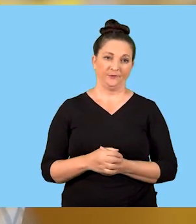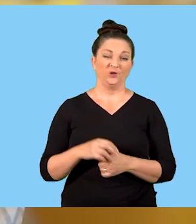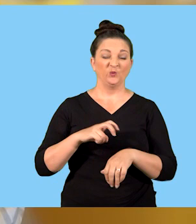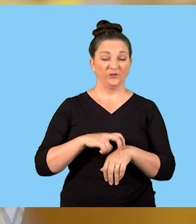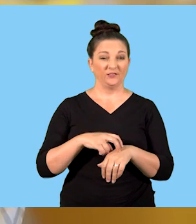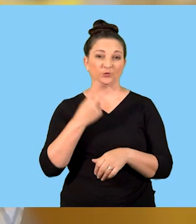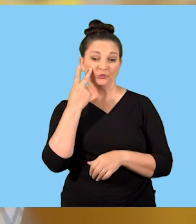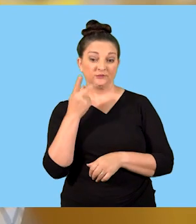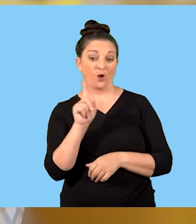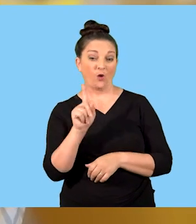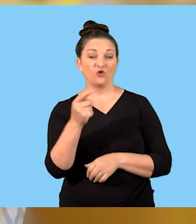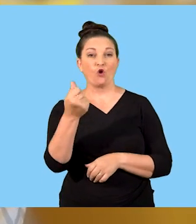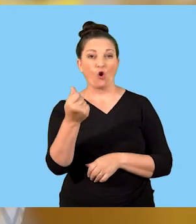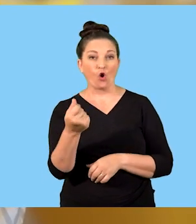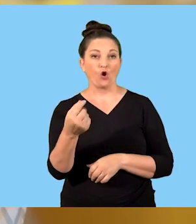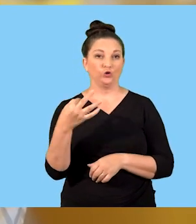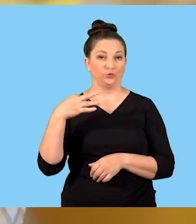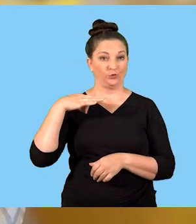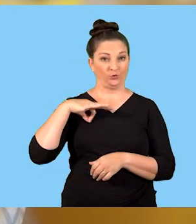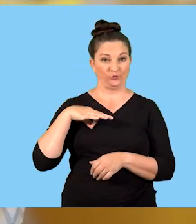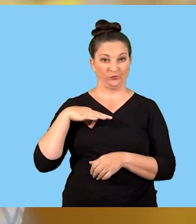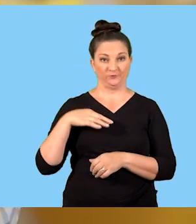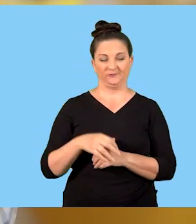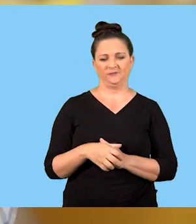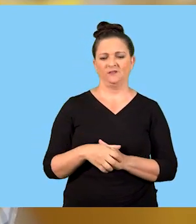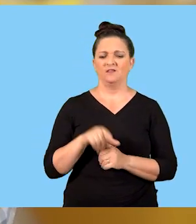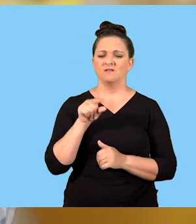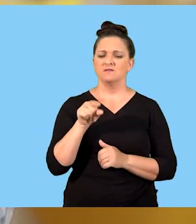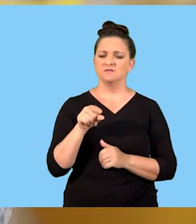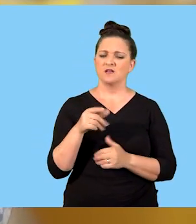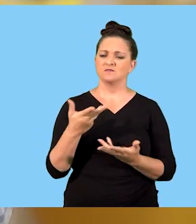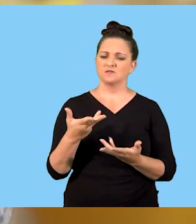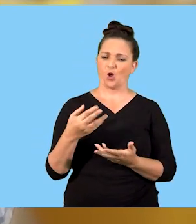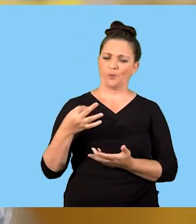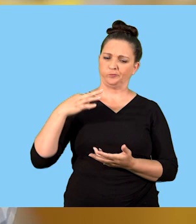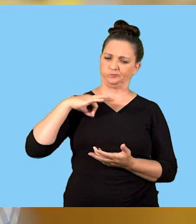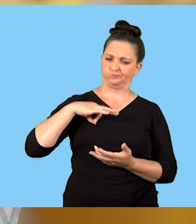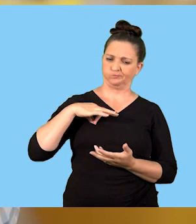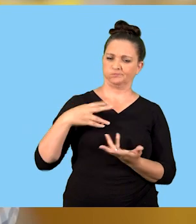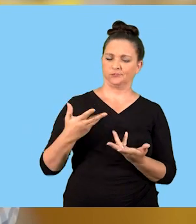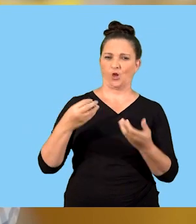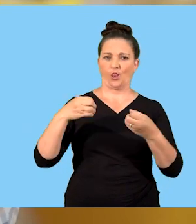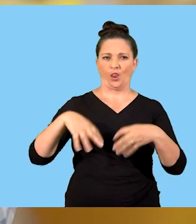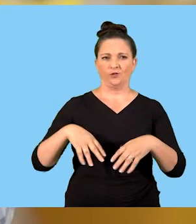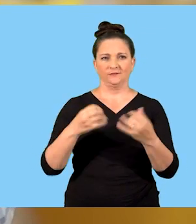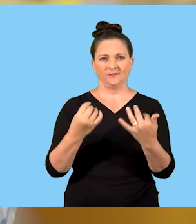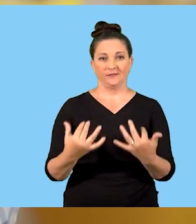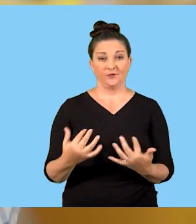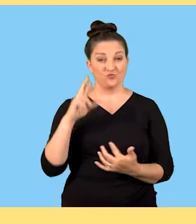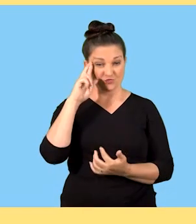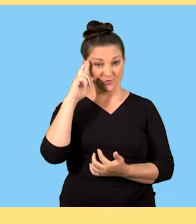managed to calculate gross profit. What we're going to do now, we're going to prepare what we call a profit and loss account. Let us